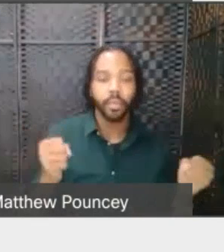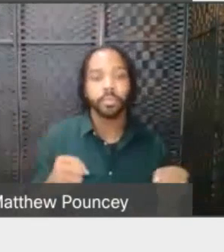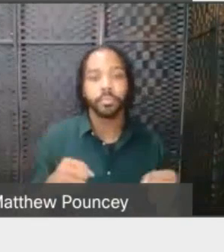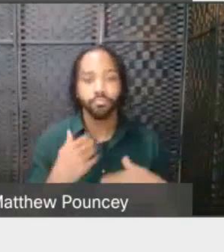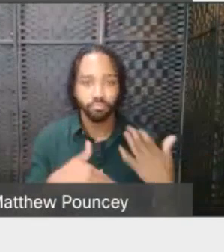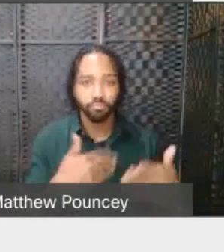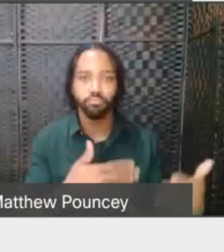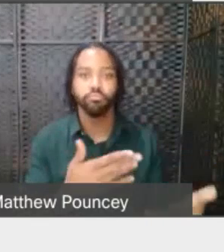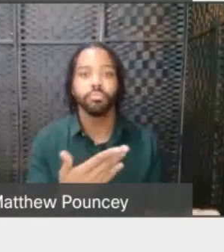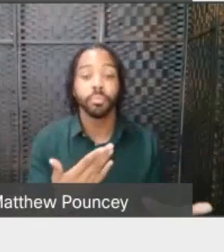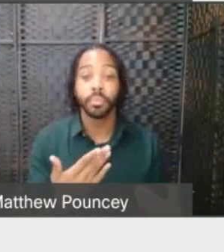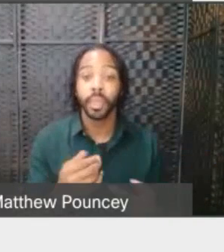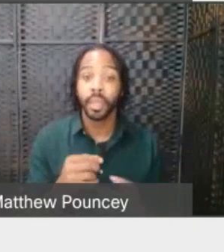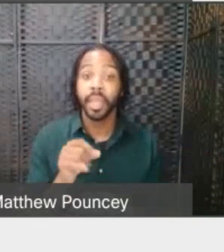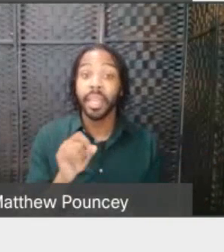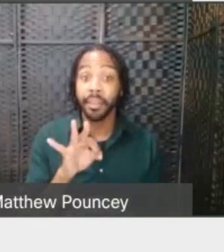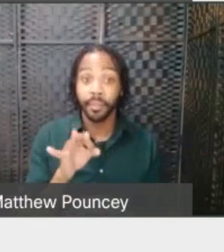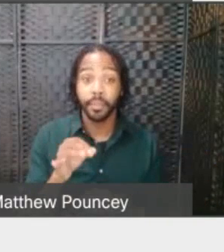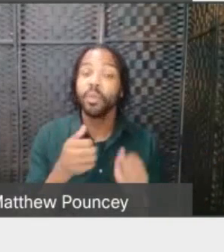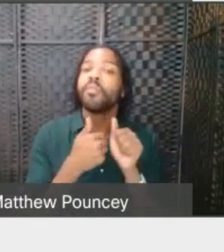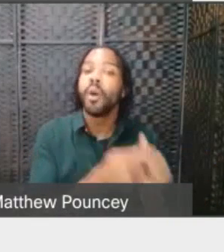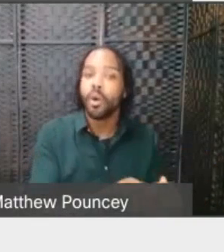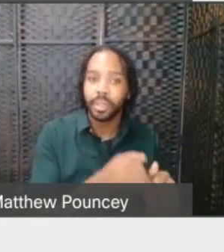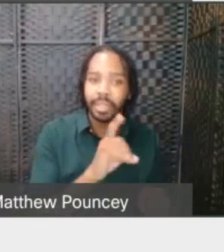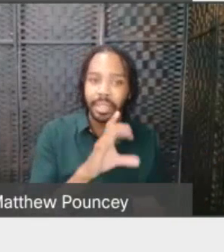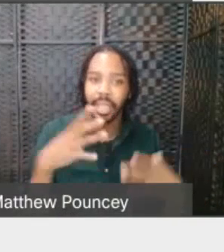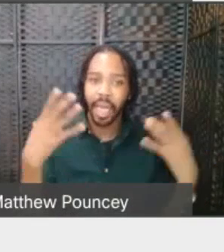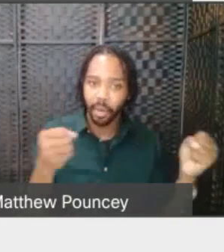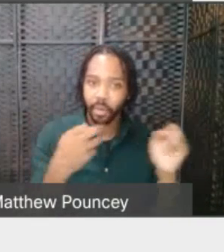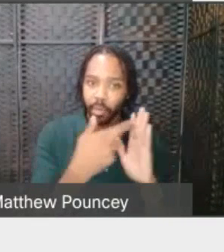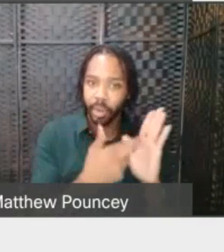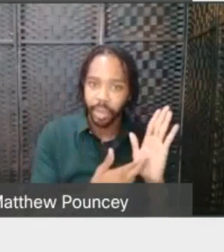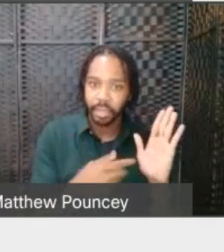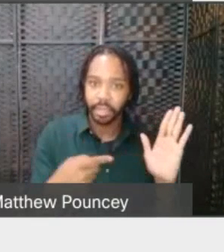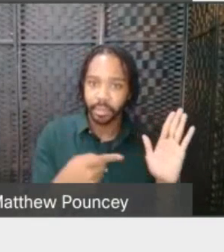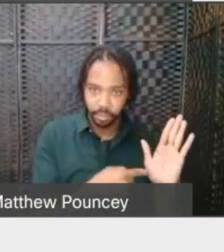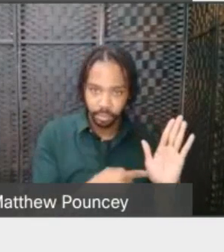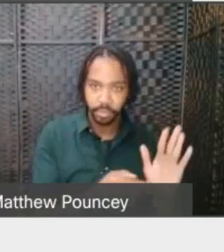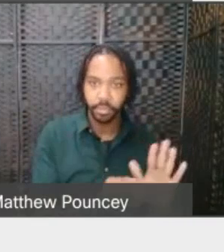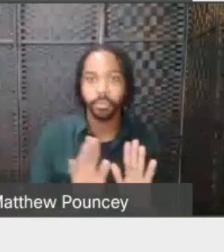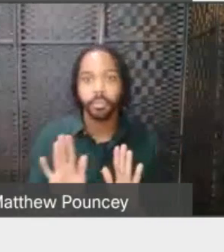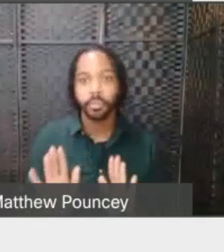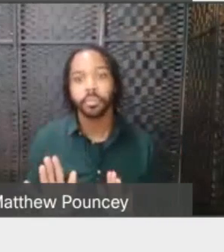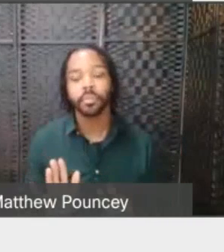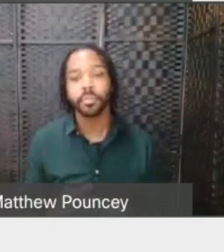When you're doing things compliant to DC Health regulations in this circumstance. Now,